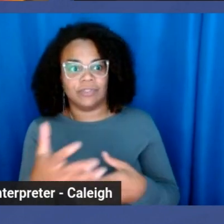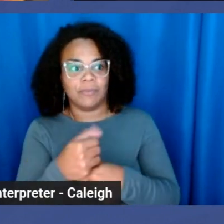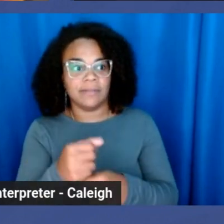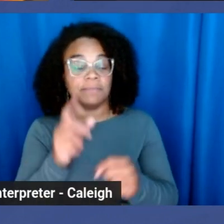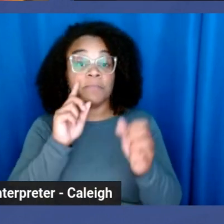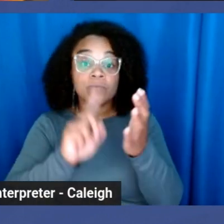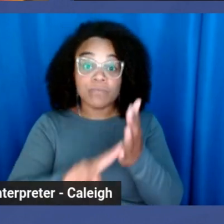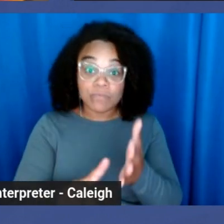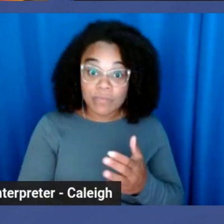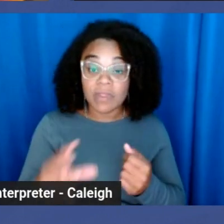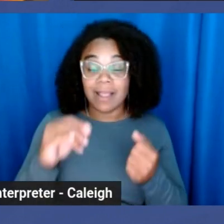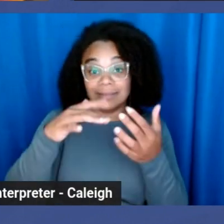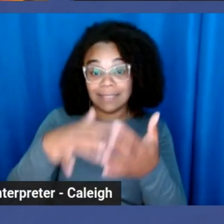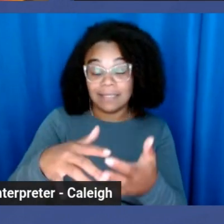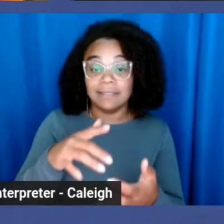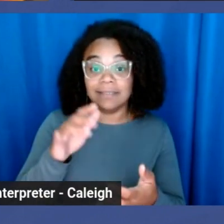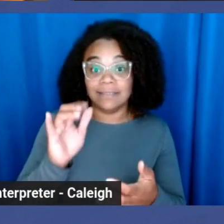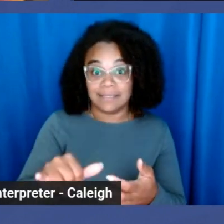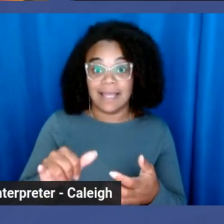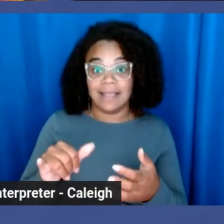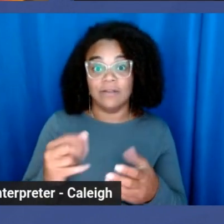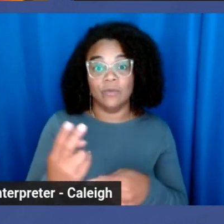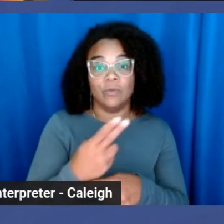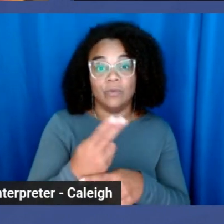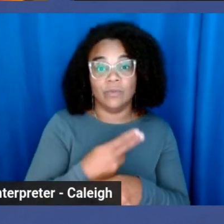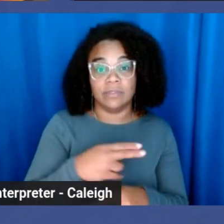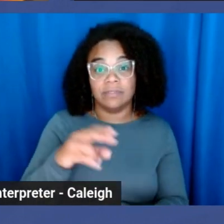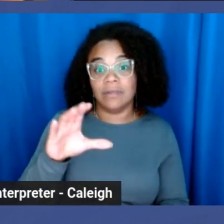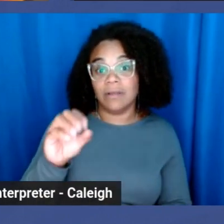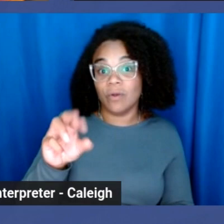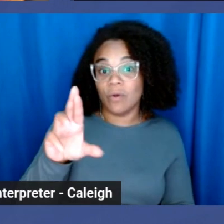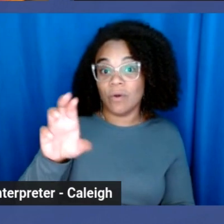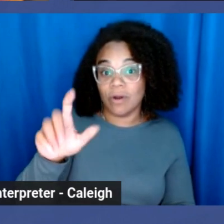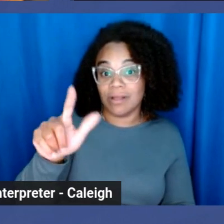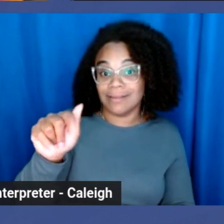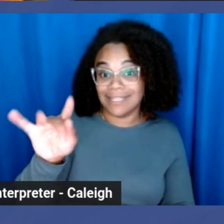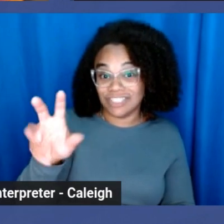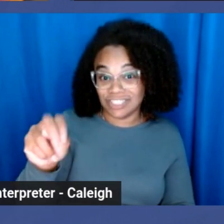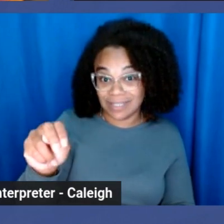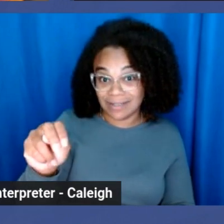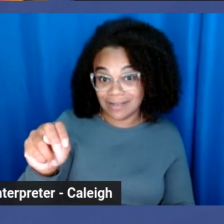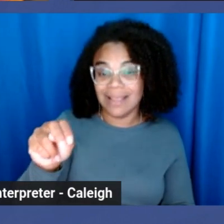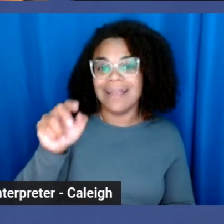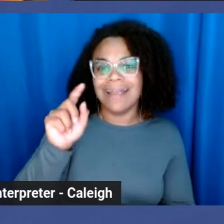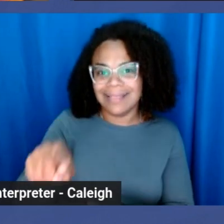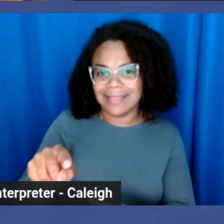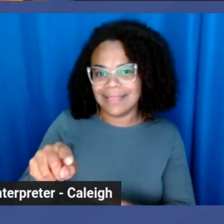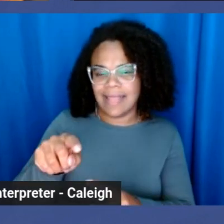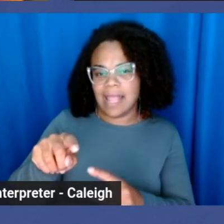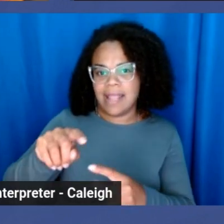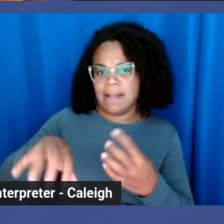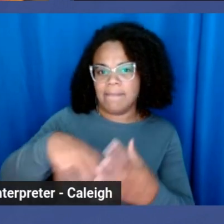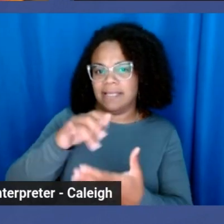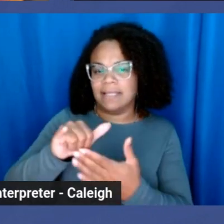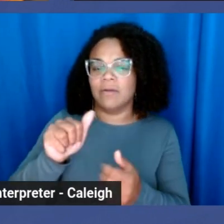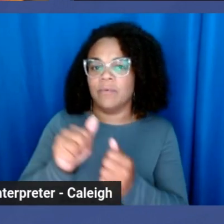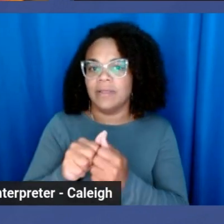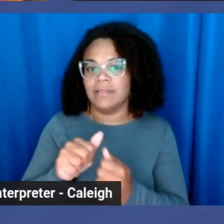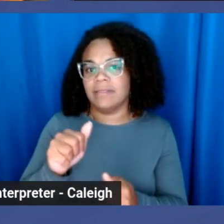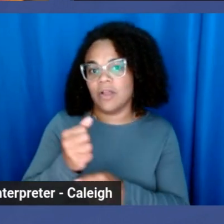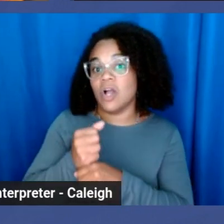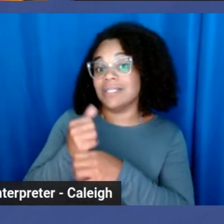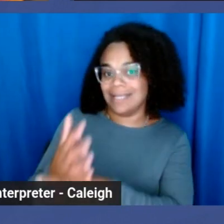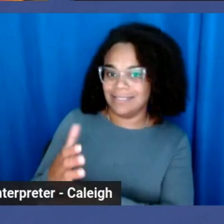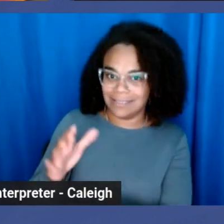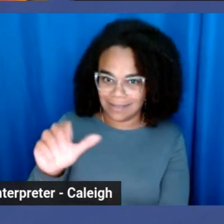and studies that take correlation and conflate it with causation, which is kind of, the biggest misuse of research, and it happens across